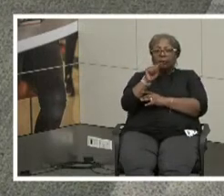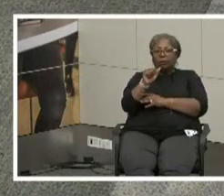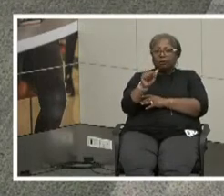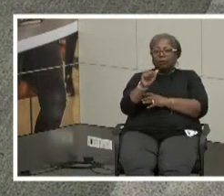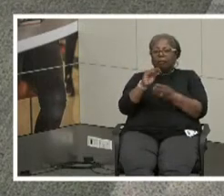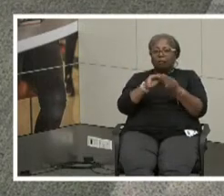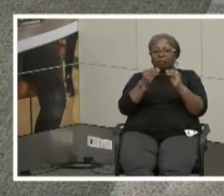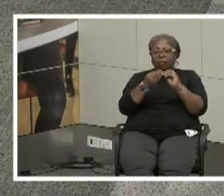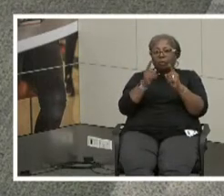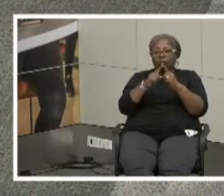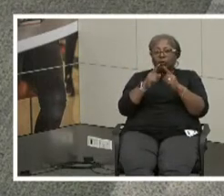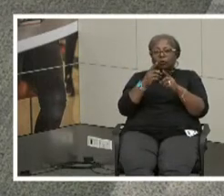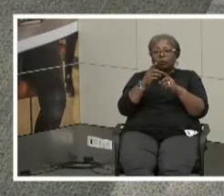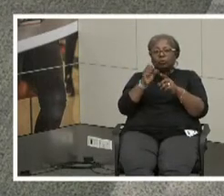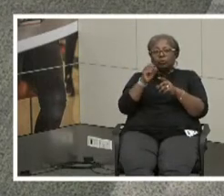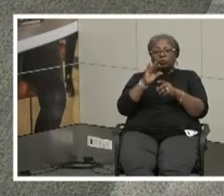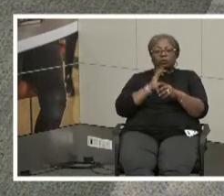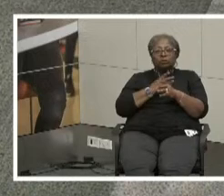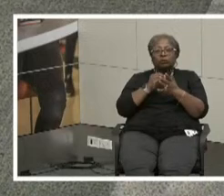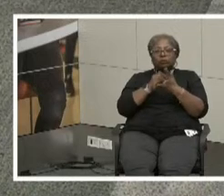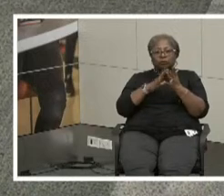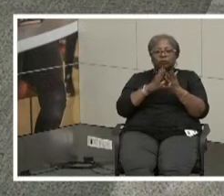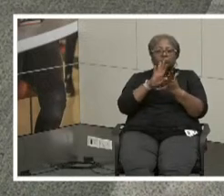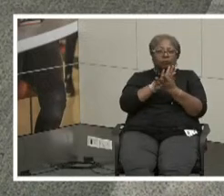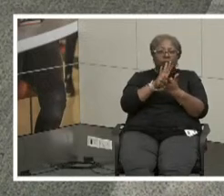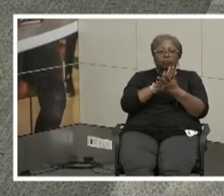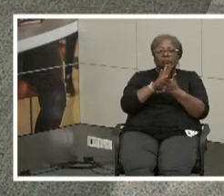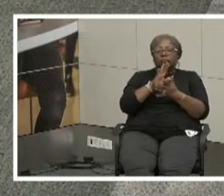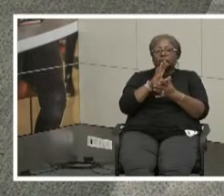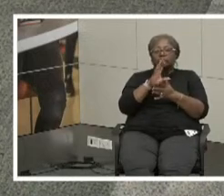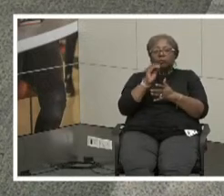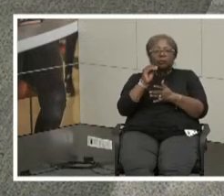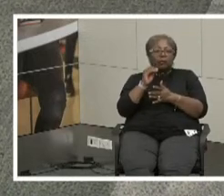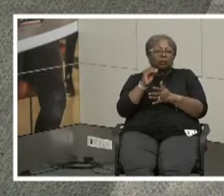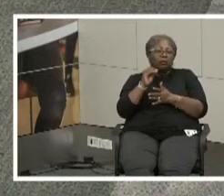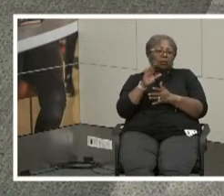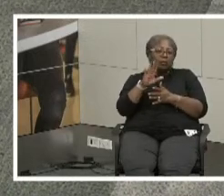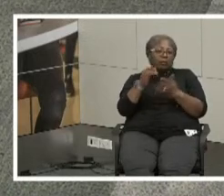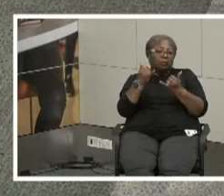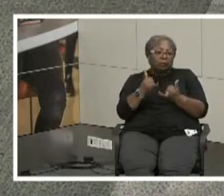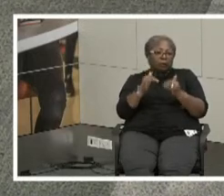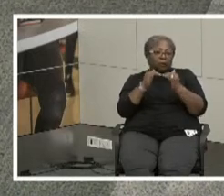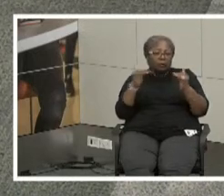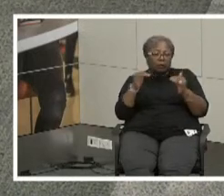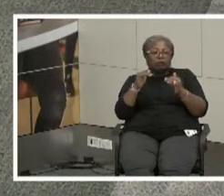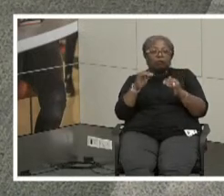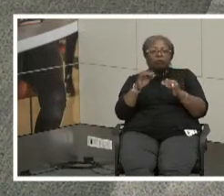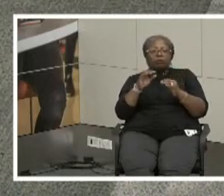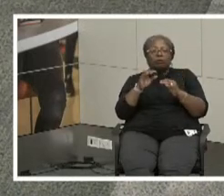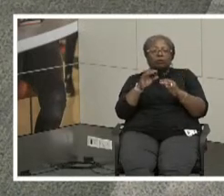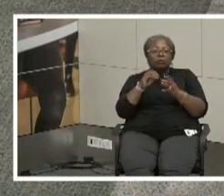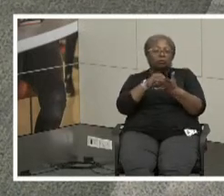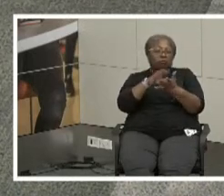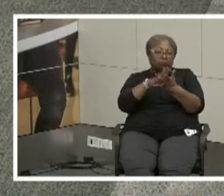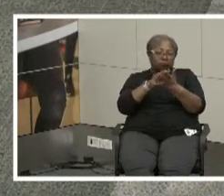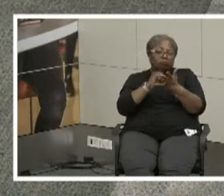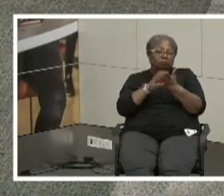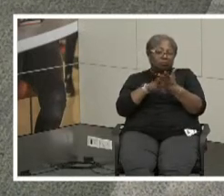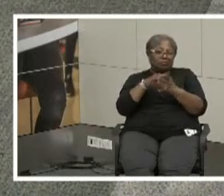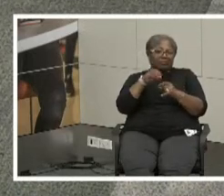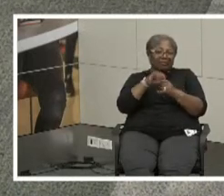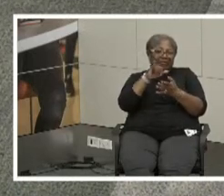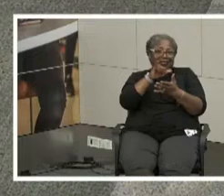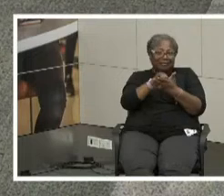students present level of academic and functional performance and uring that information is documented in